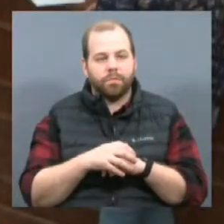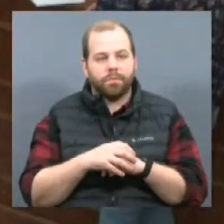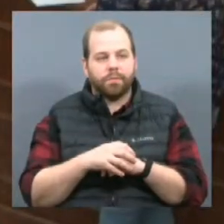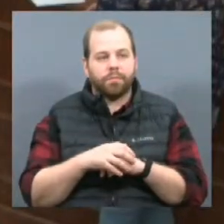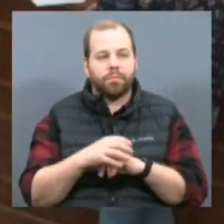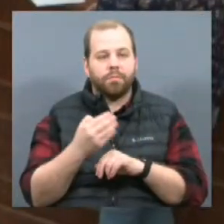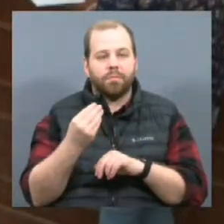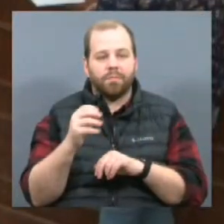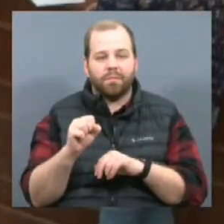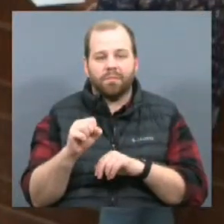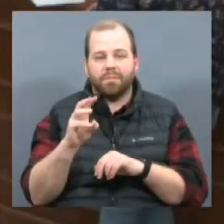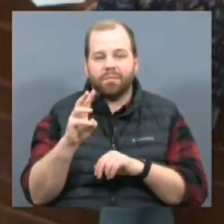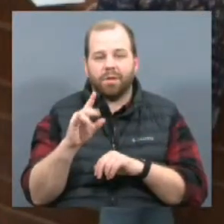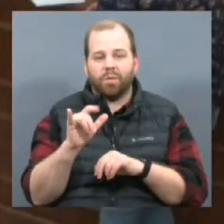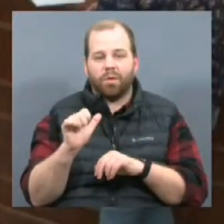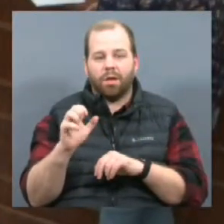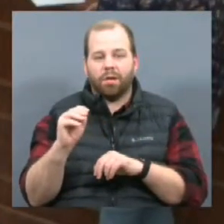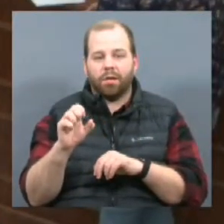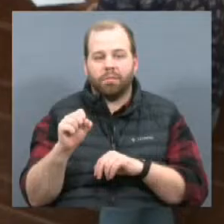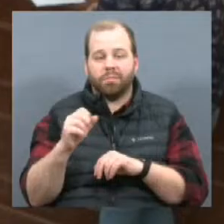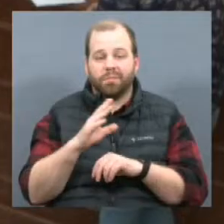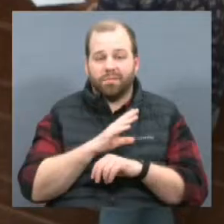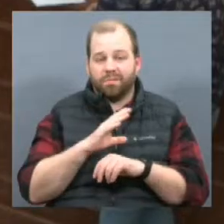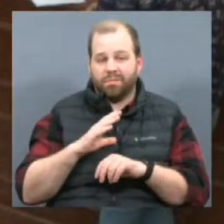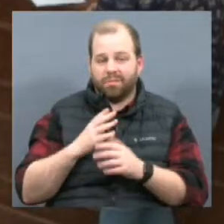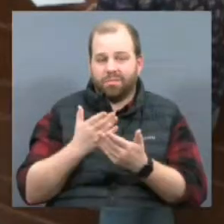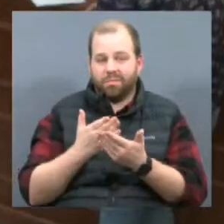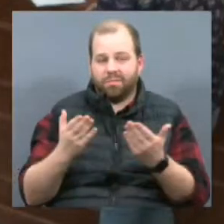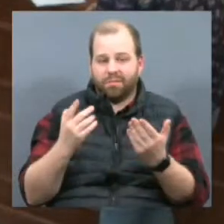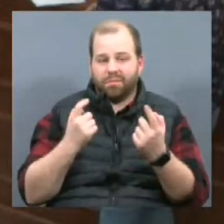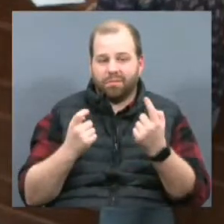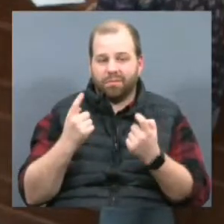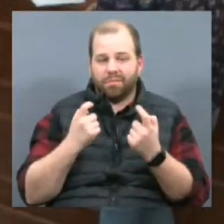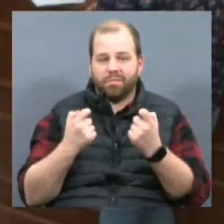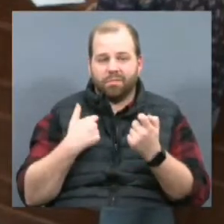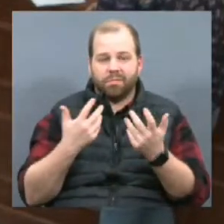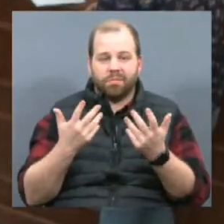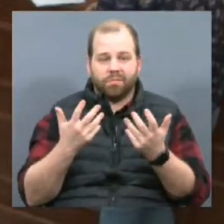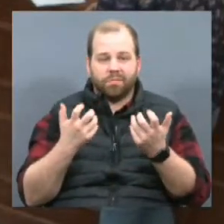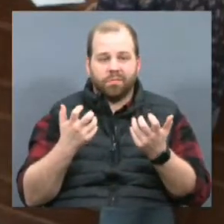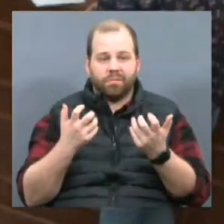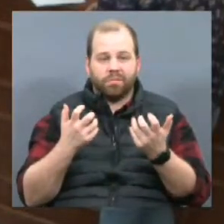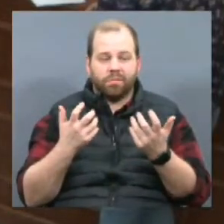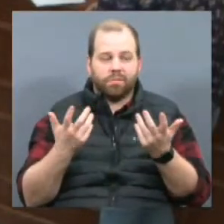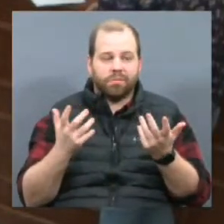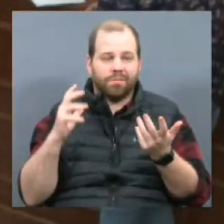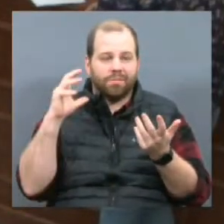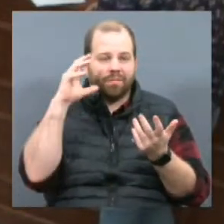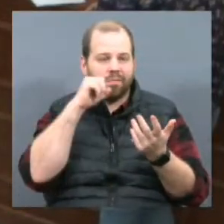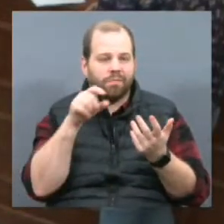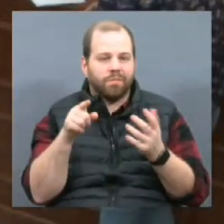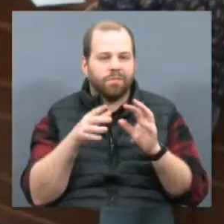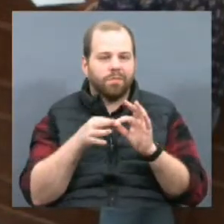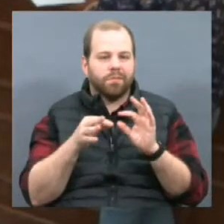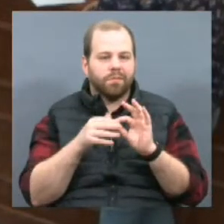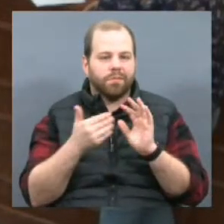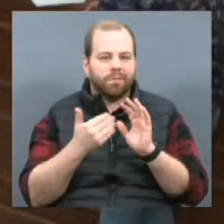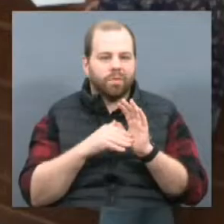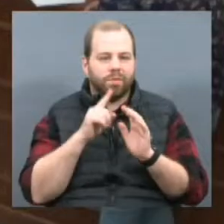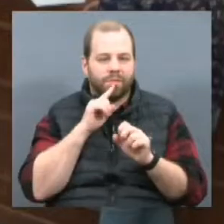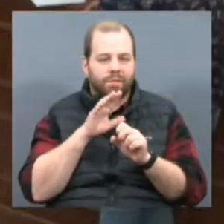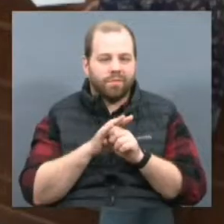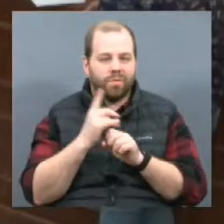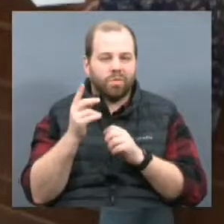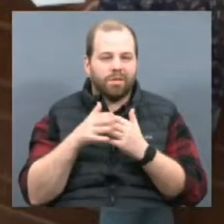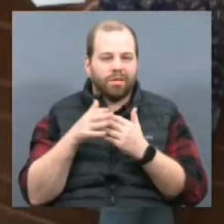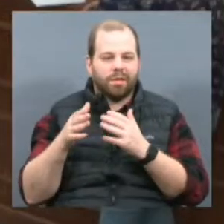Ms. Williams. Yes, before I open the floor up to the board for questions, I just want you to, I guess you restated or confirmed one of the neighbors, I